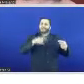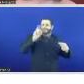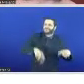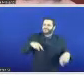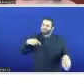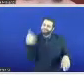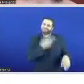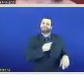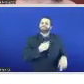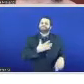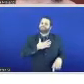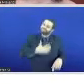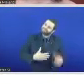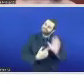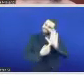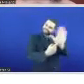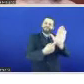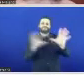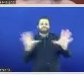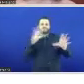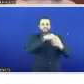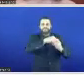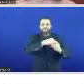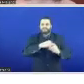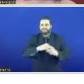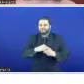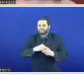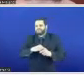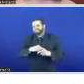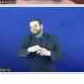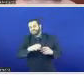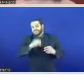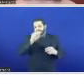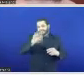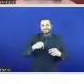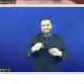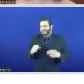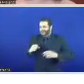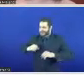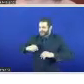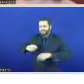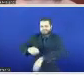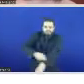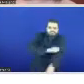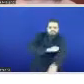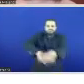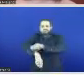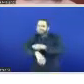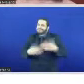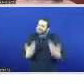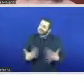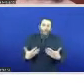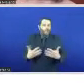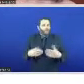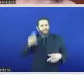have had, to raise their voice and grow in advocacy and make their case and be heard. So